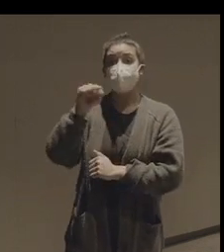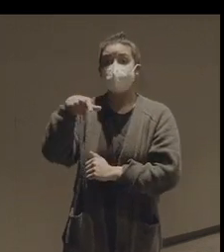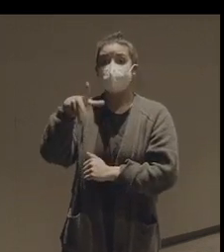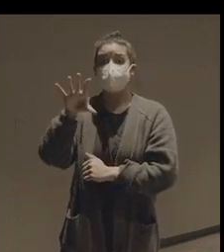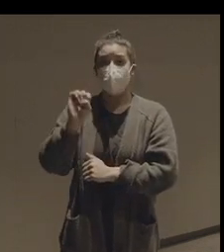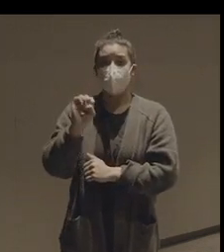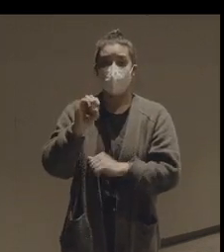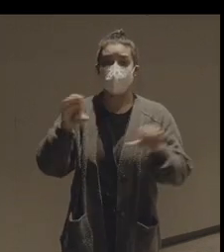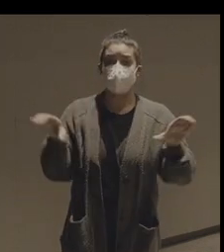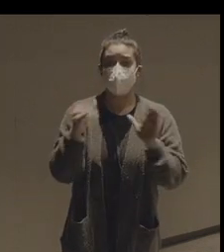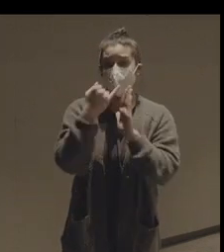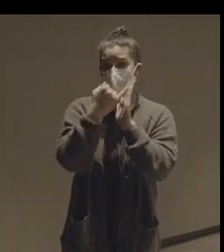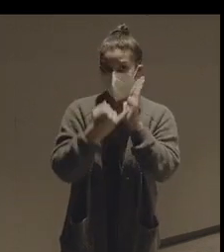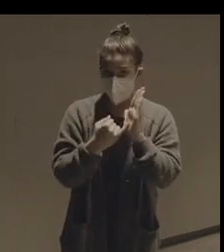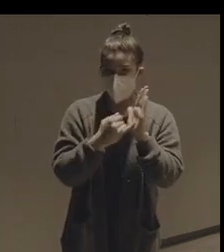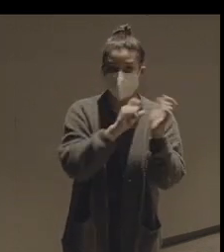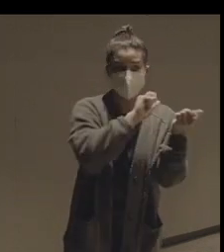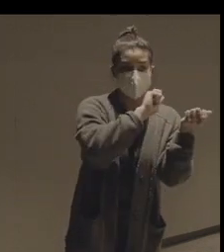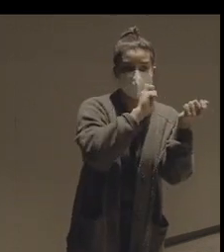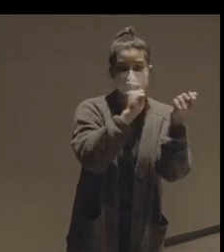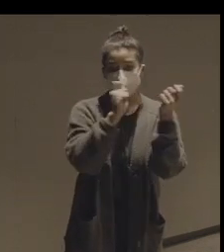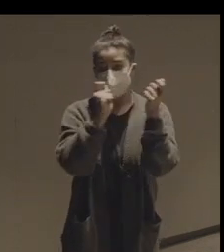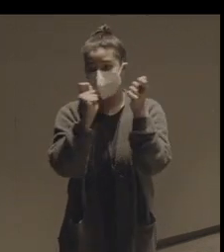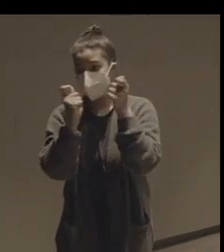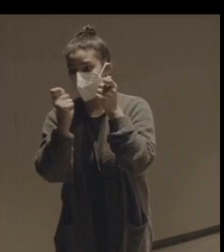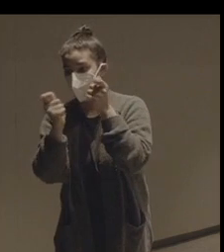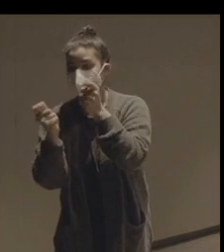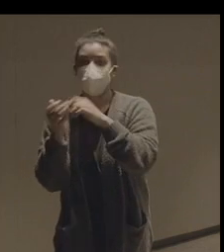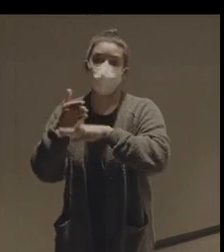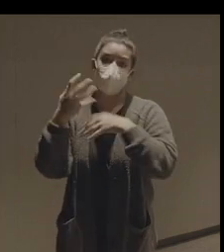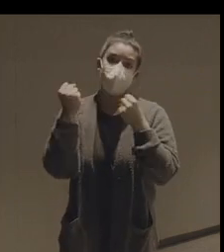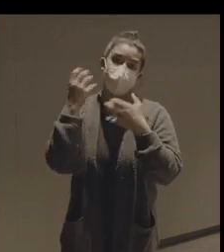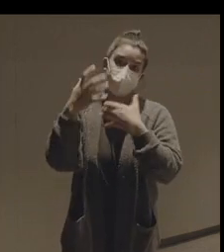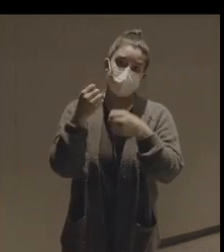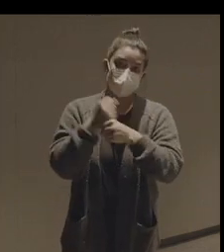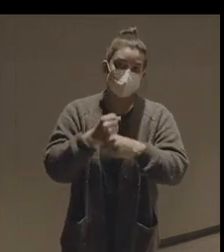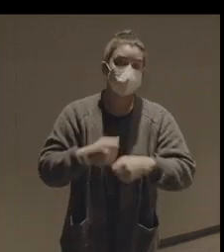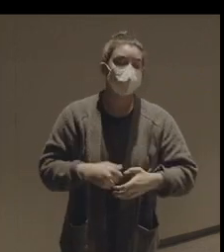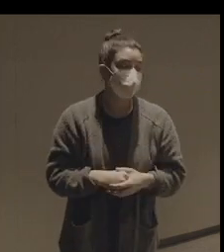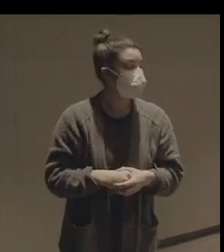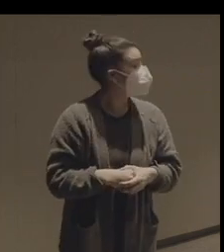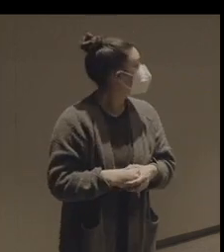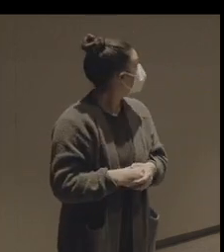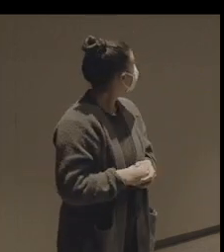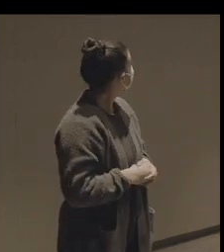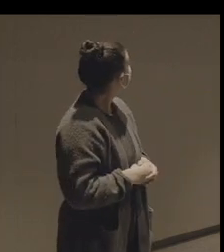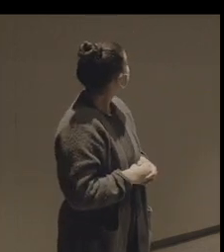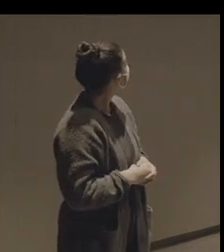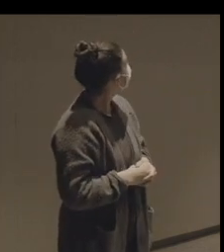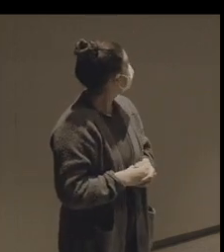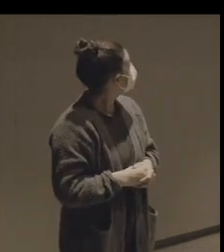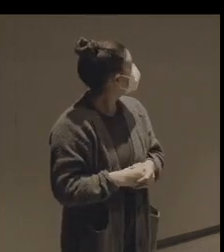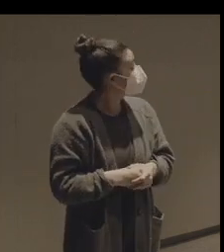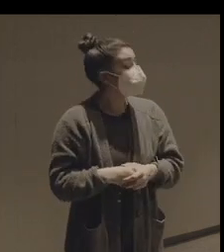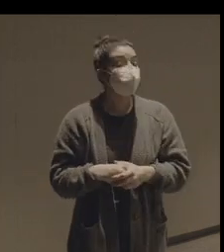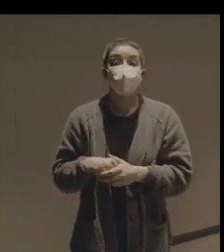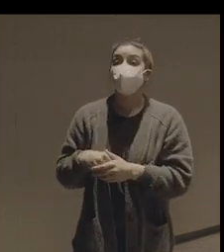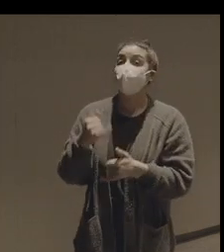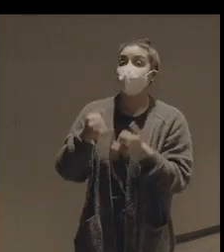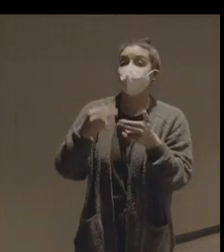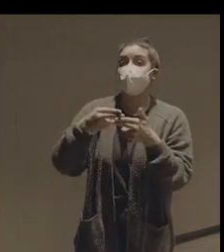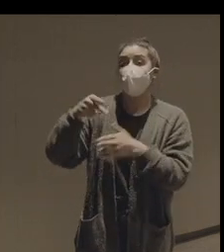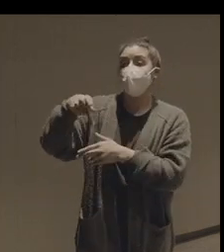his book, Pictures of Nothing, Abstract Art Since Pollock, describes this type of work and this type of viewing experience